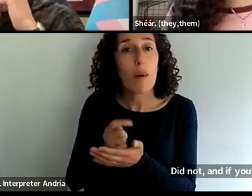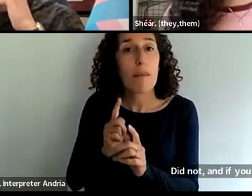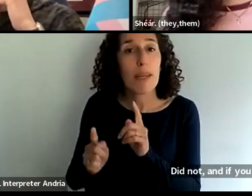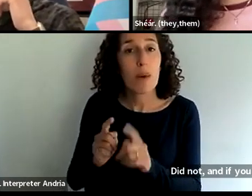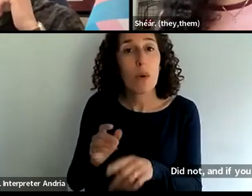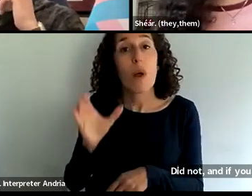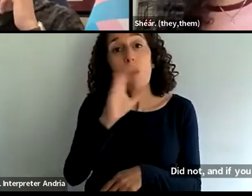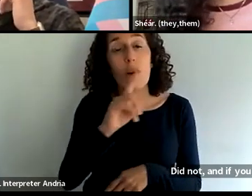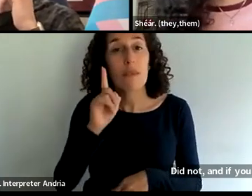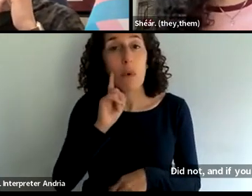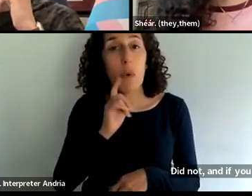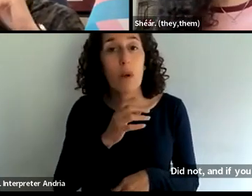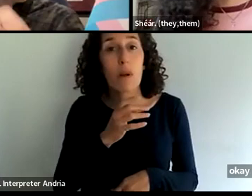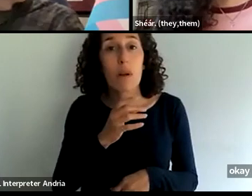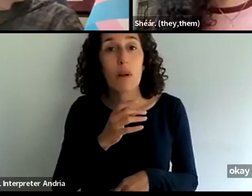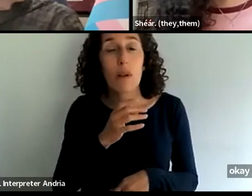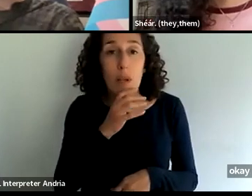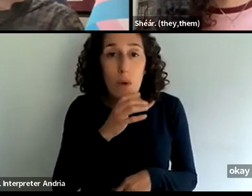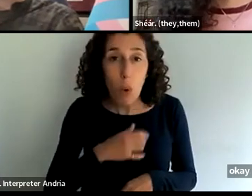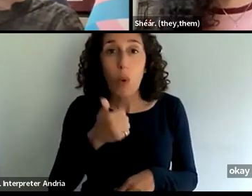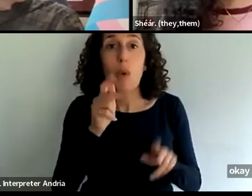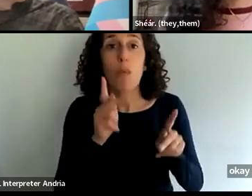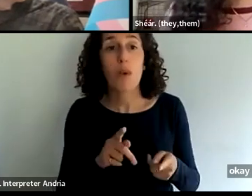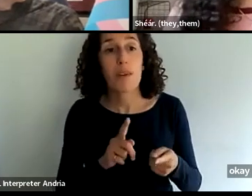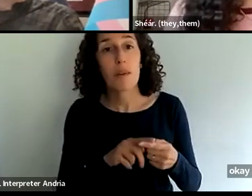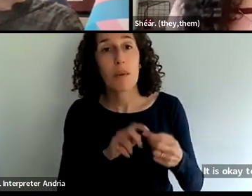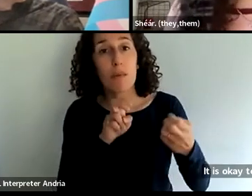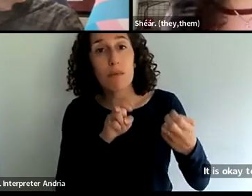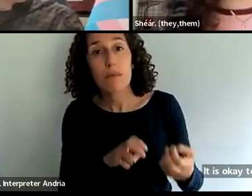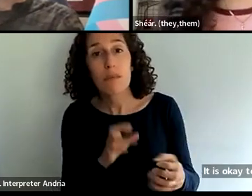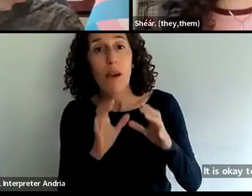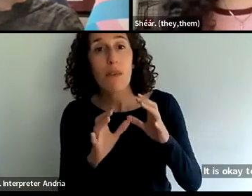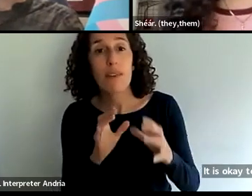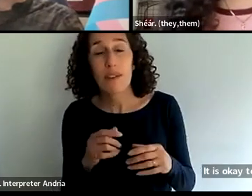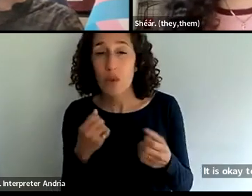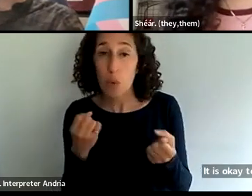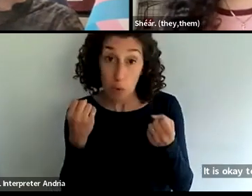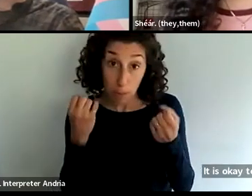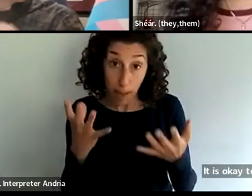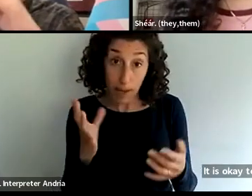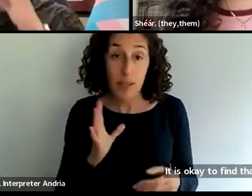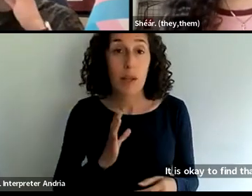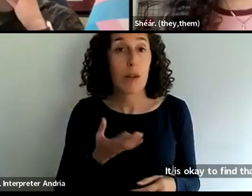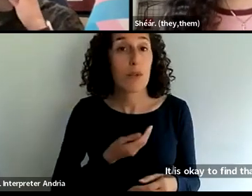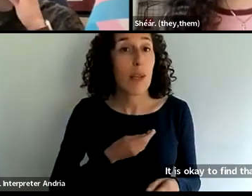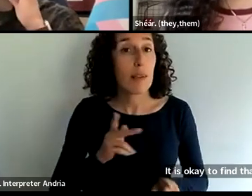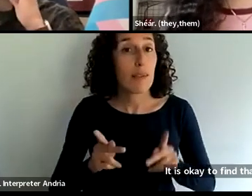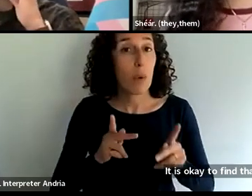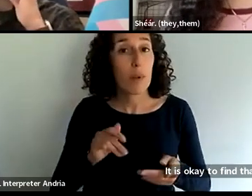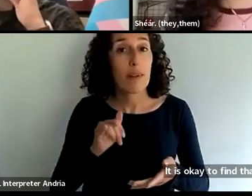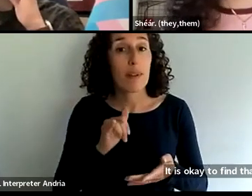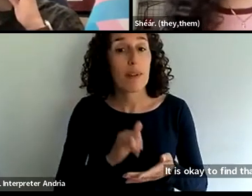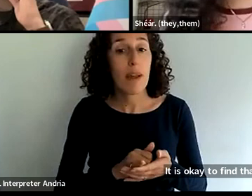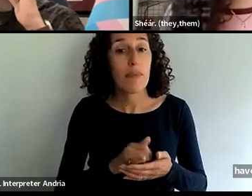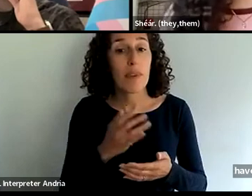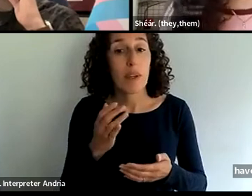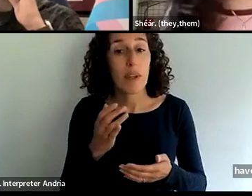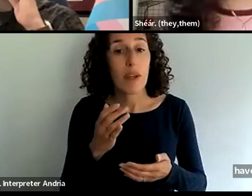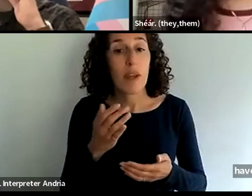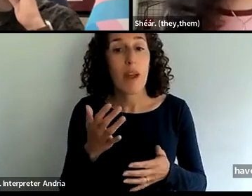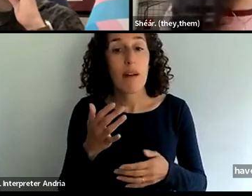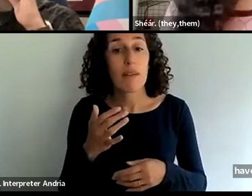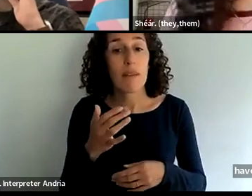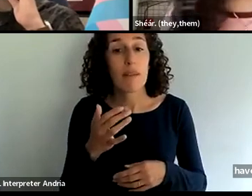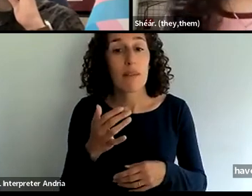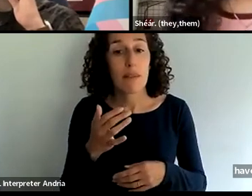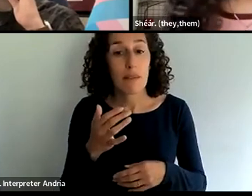elder to have a conversation. We have so many trans folks who are detransitioning because they transitioned because they were sex workers